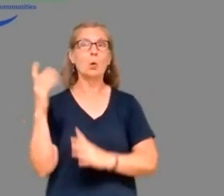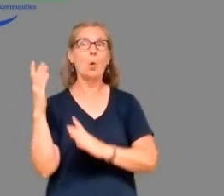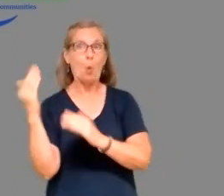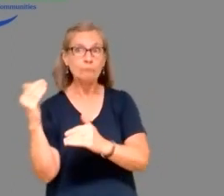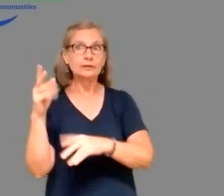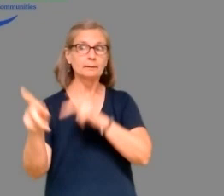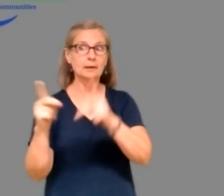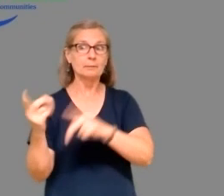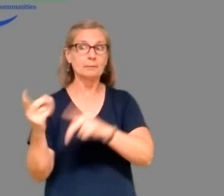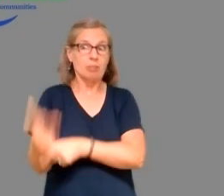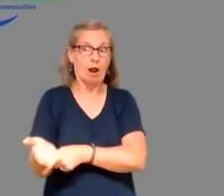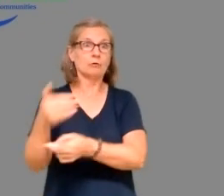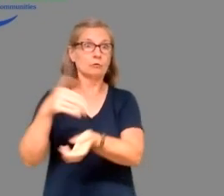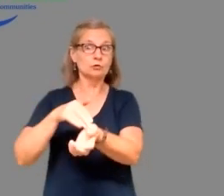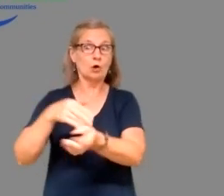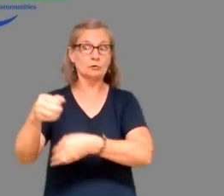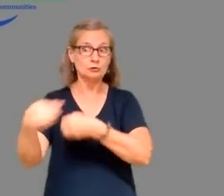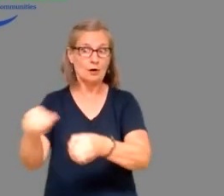is doing the same thing.